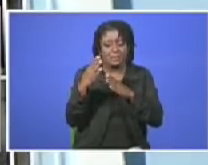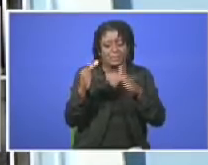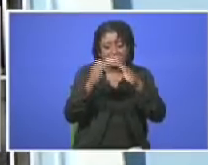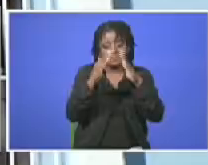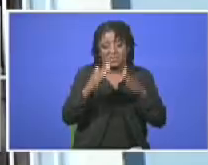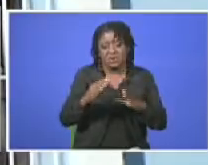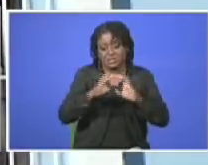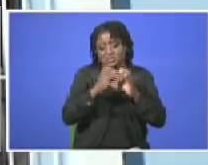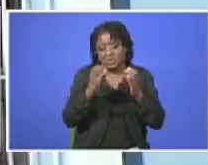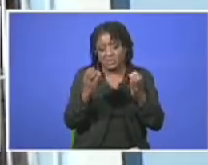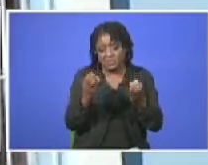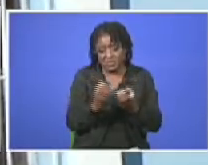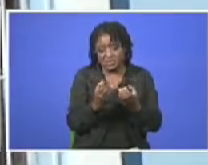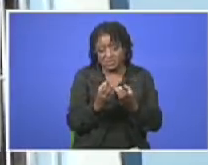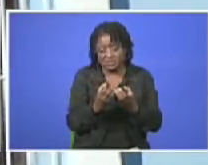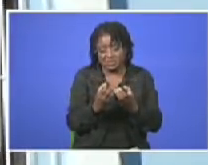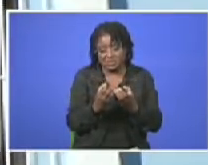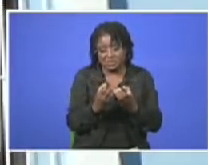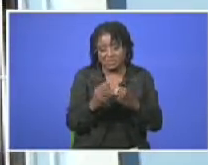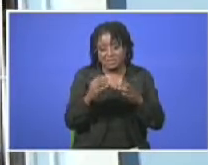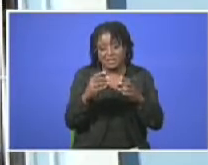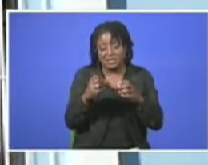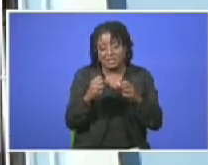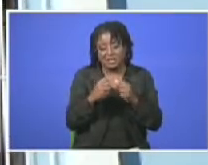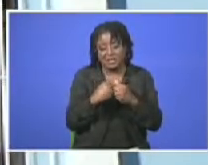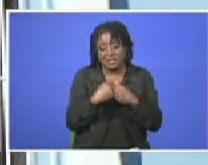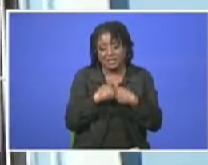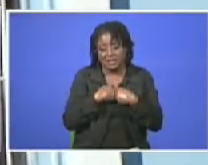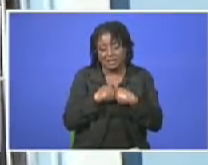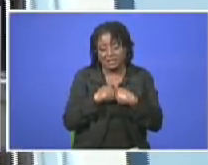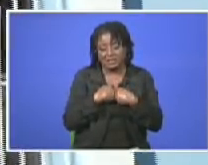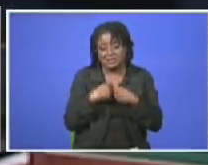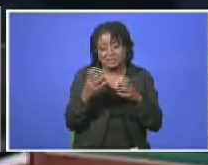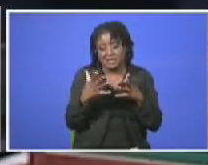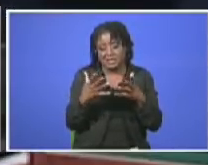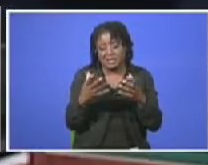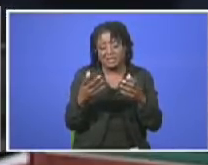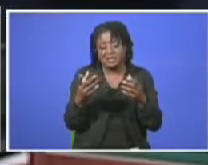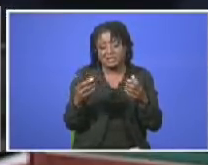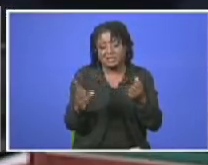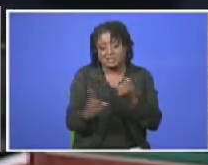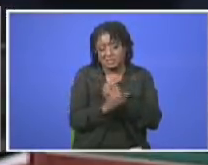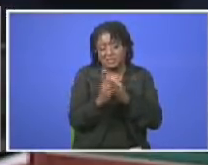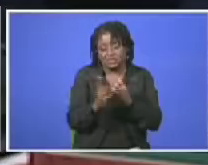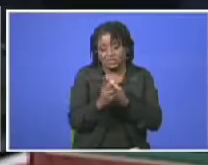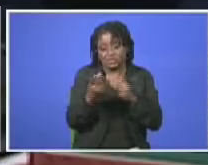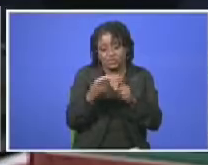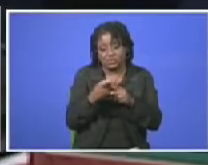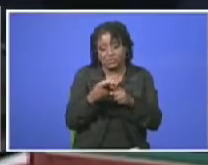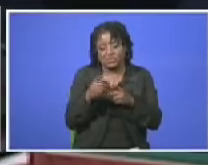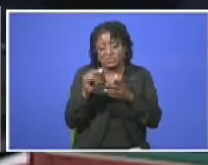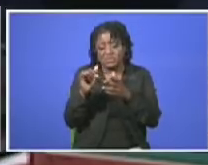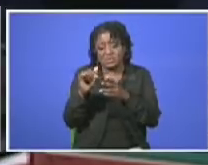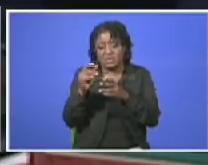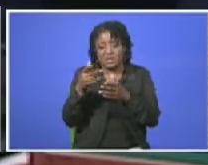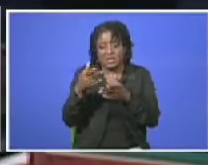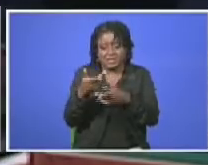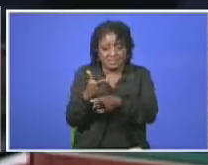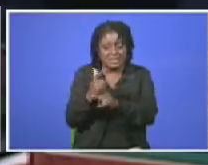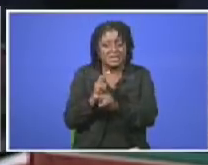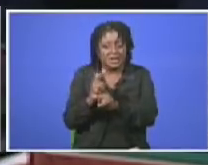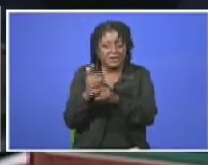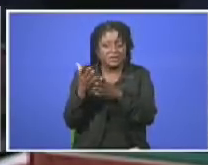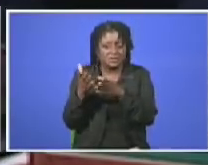Corporation poses a clear and present danger to its guarantor, which is the government of the